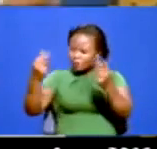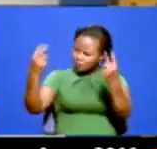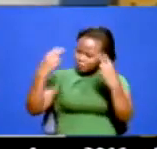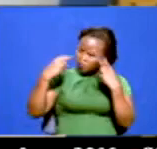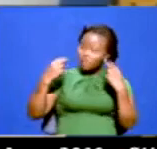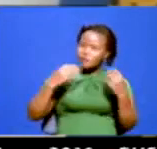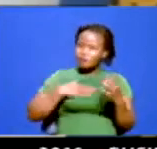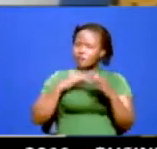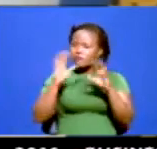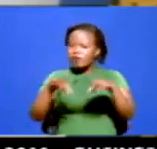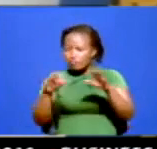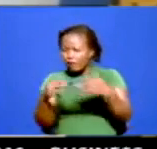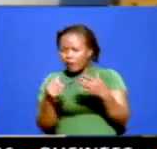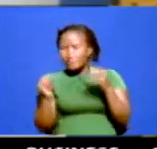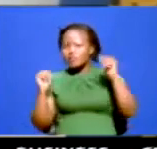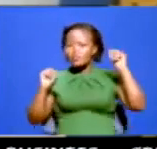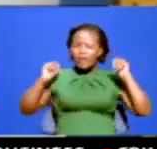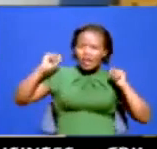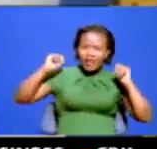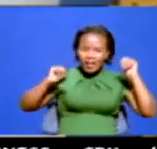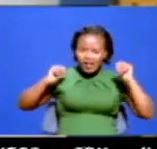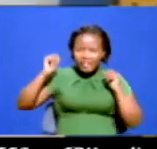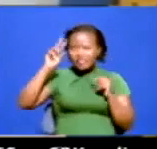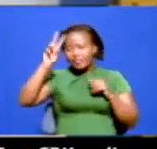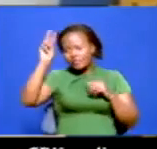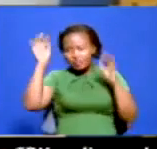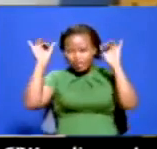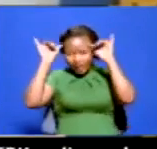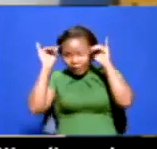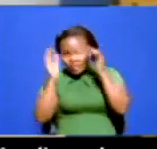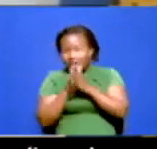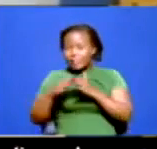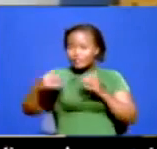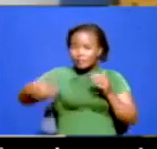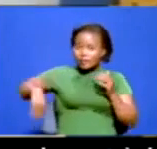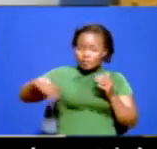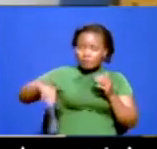Looking at cows and sheep and things like that. All right. Secondly, the CDF